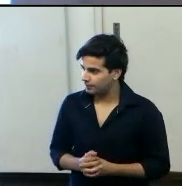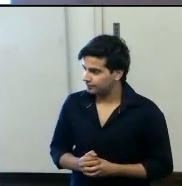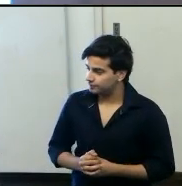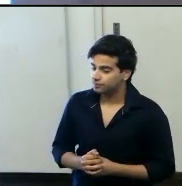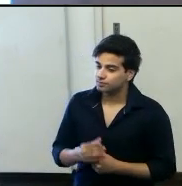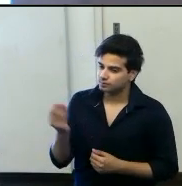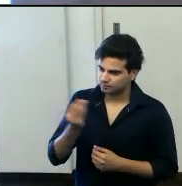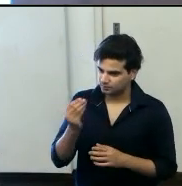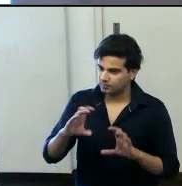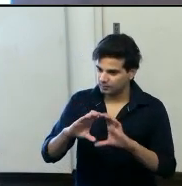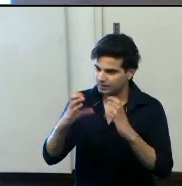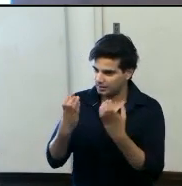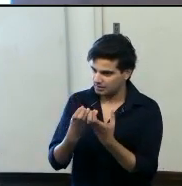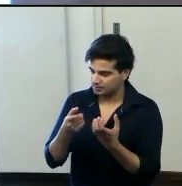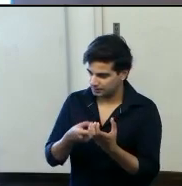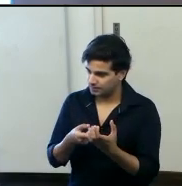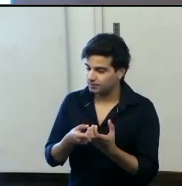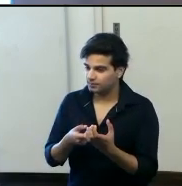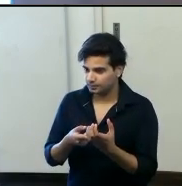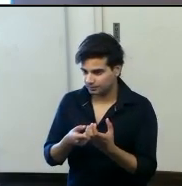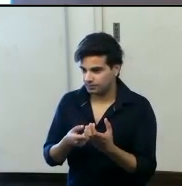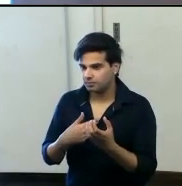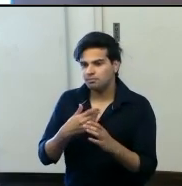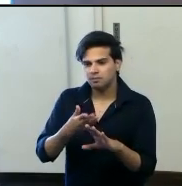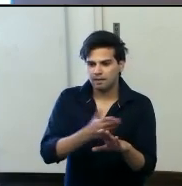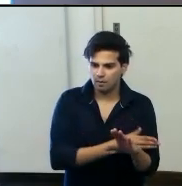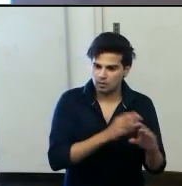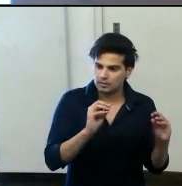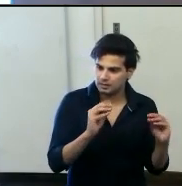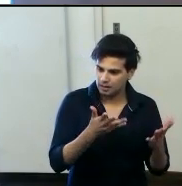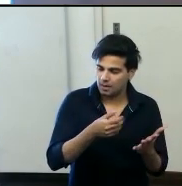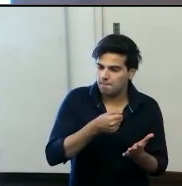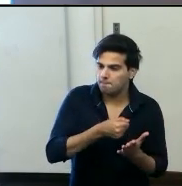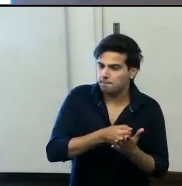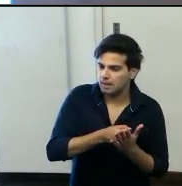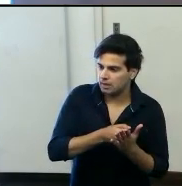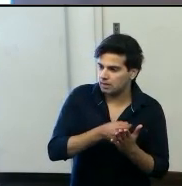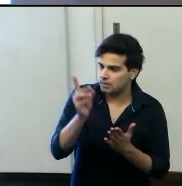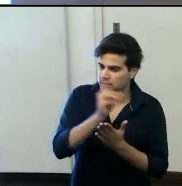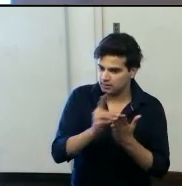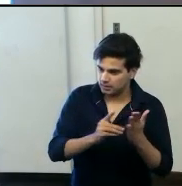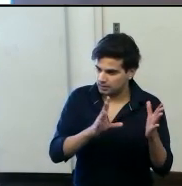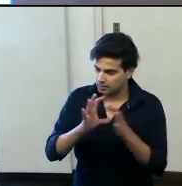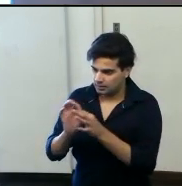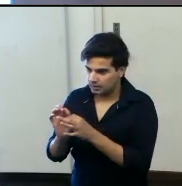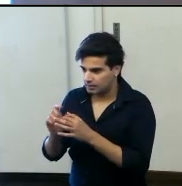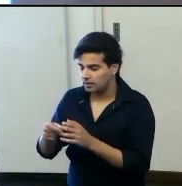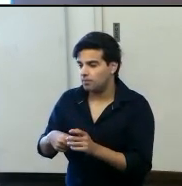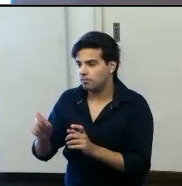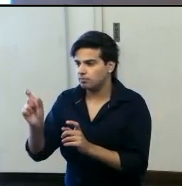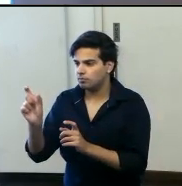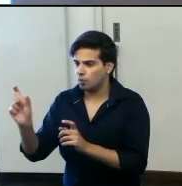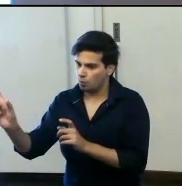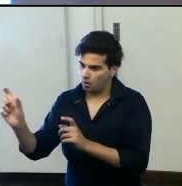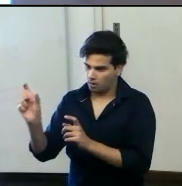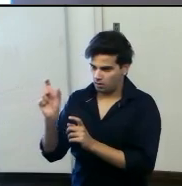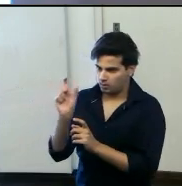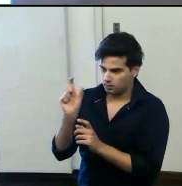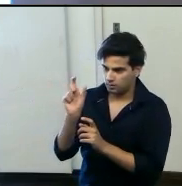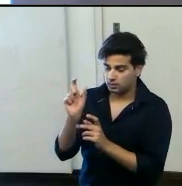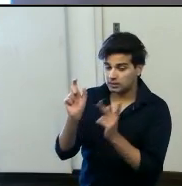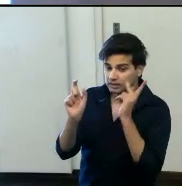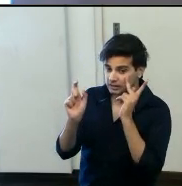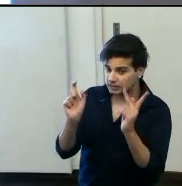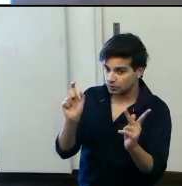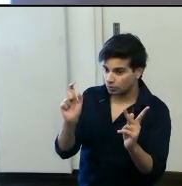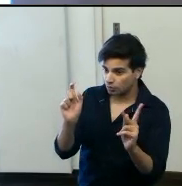In some of my classes, which we start for basic design, we start listing the words for seeing. Looking is